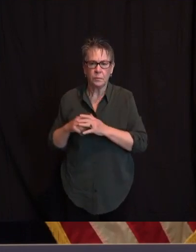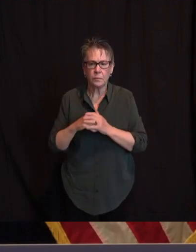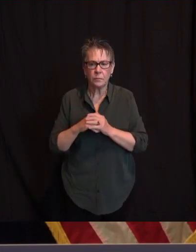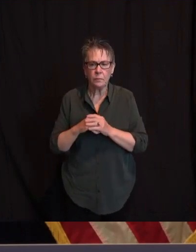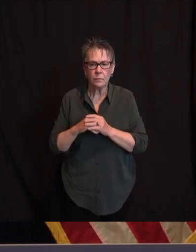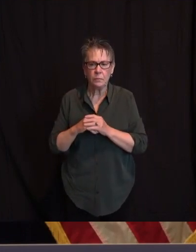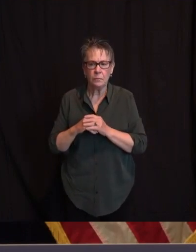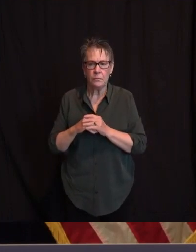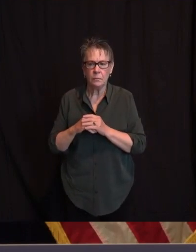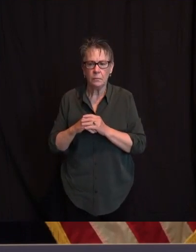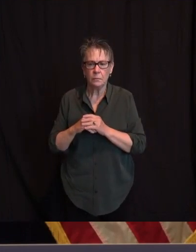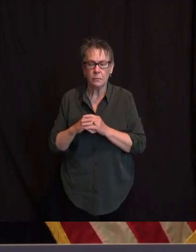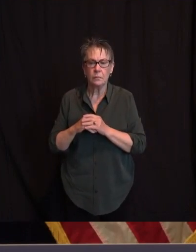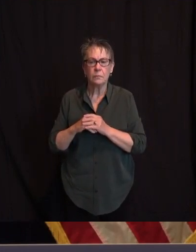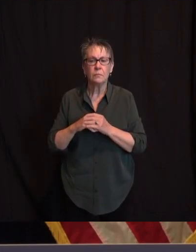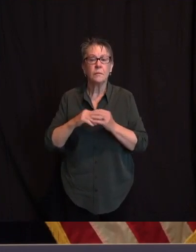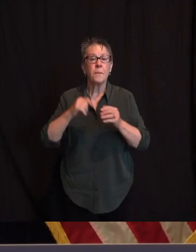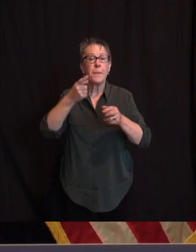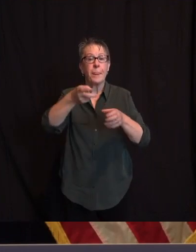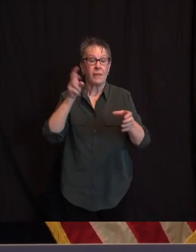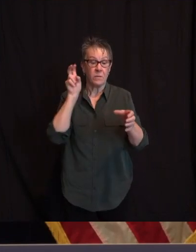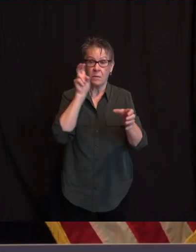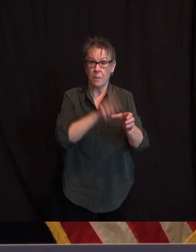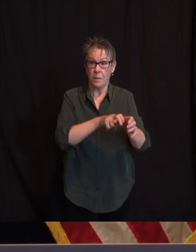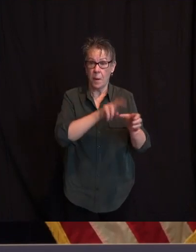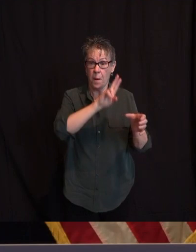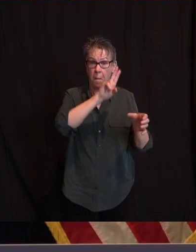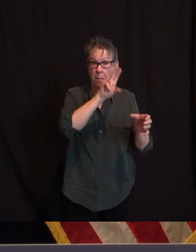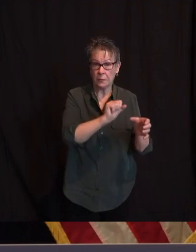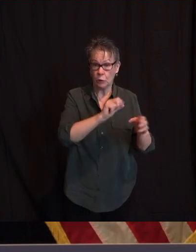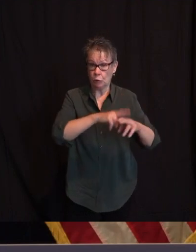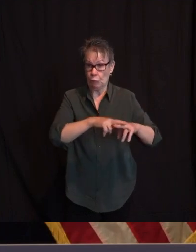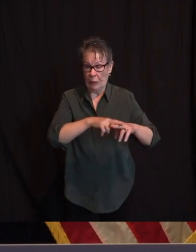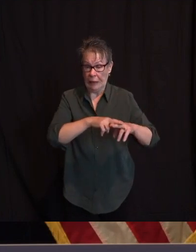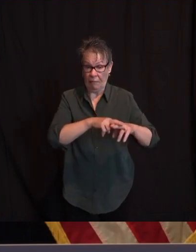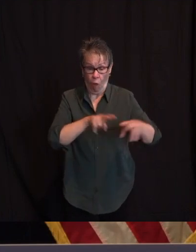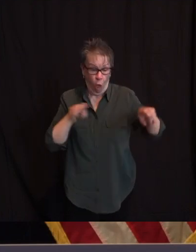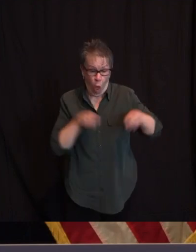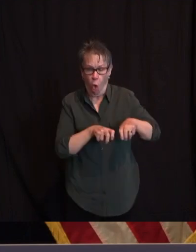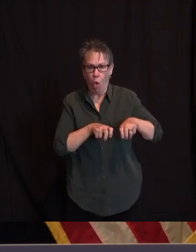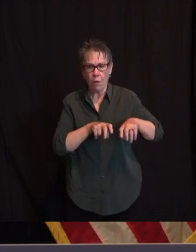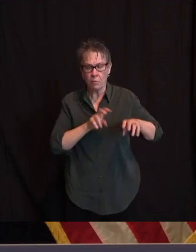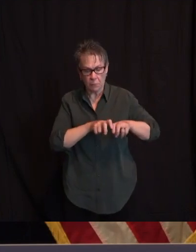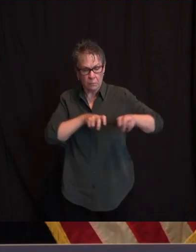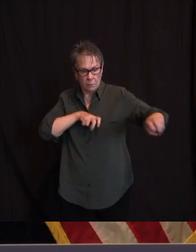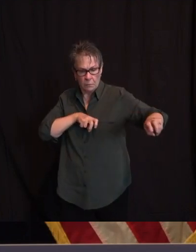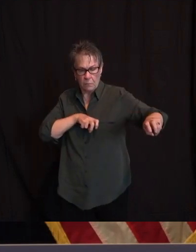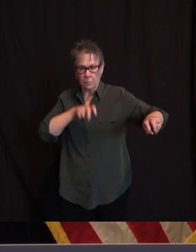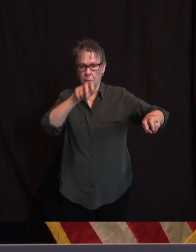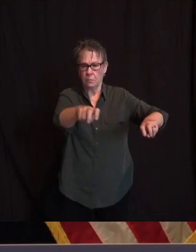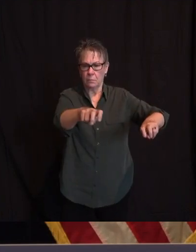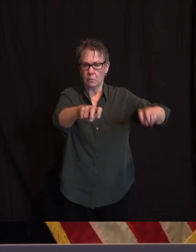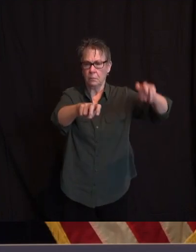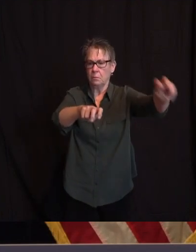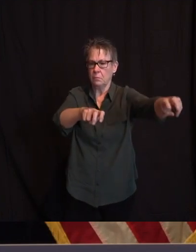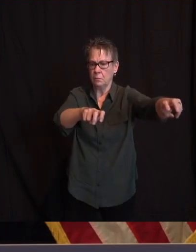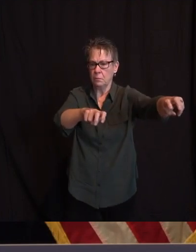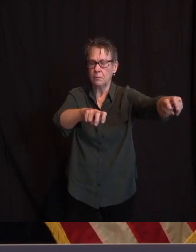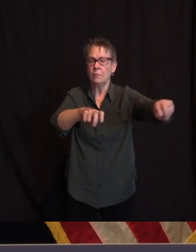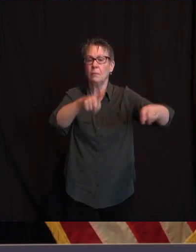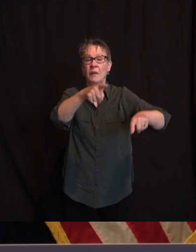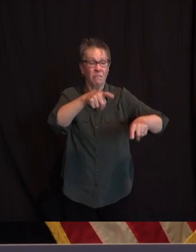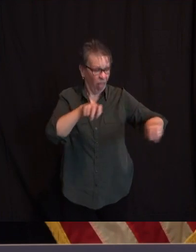train, we want you to go on that page I mentioned earlier and make sure we know about it, particularly if there is a consistency in